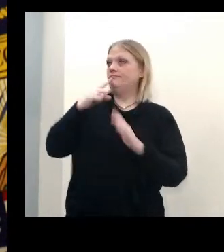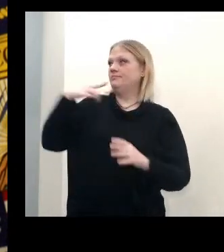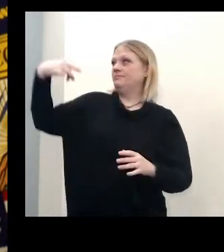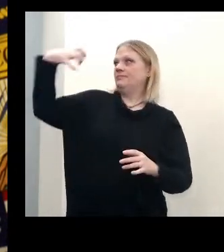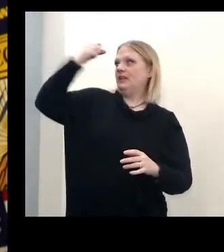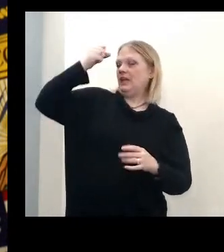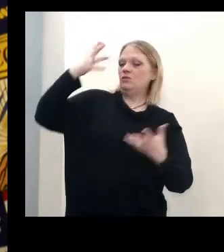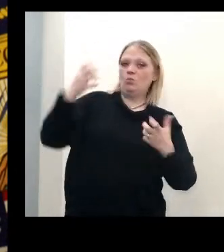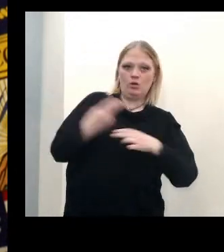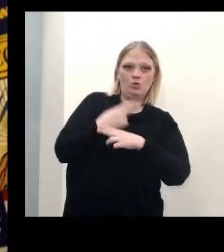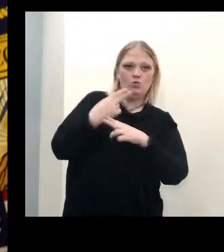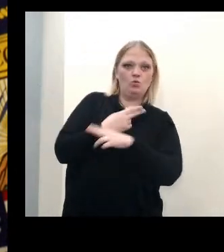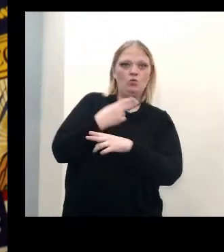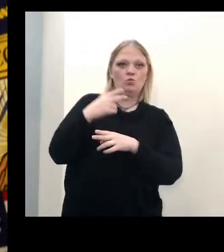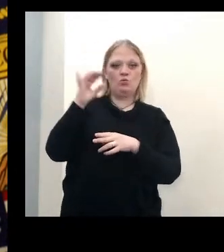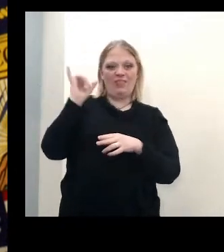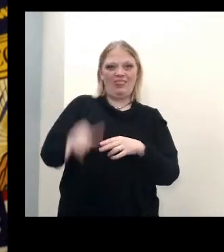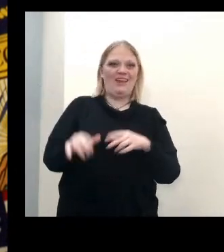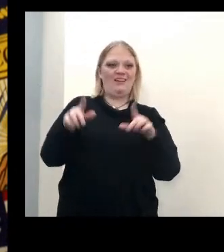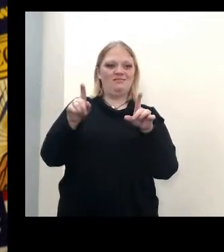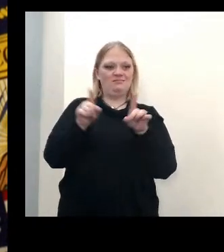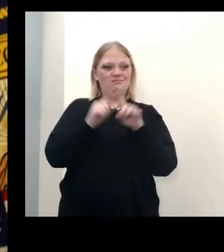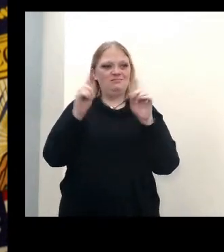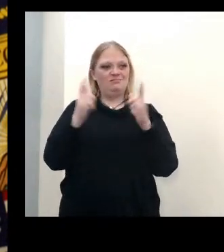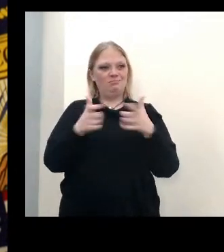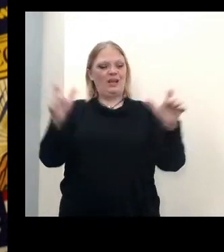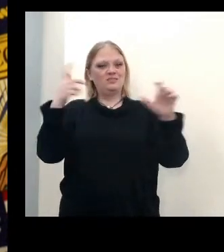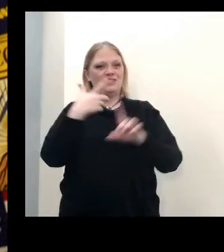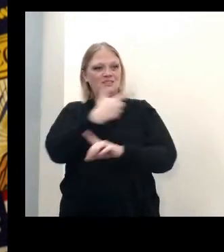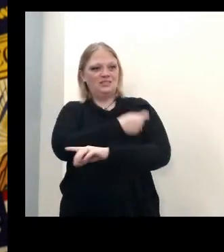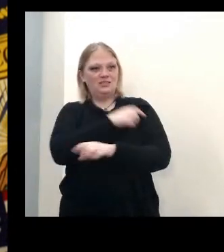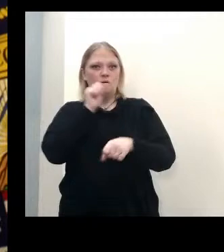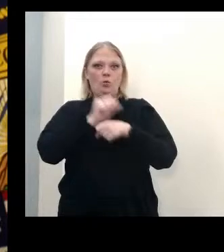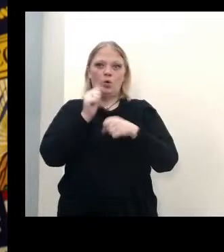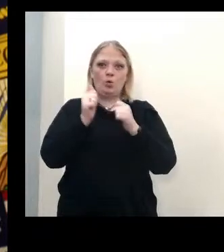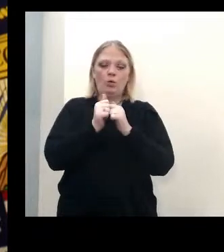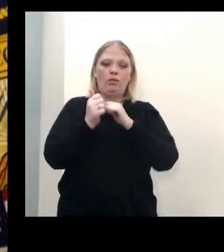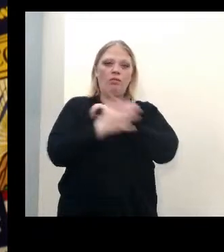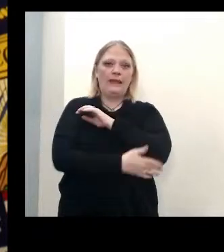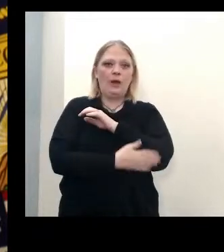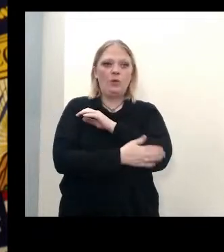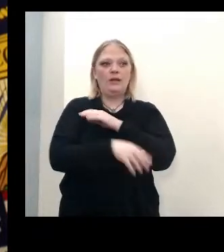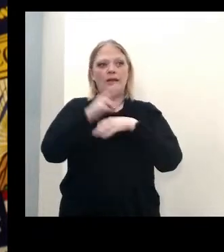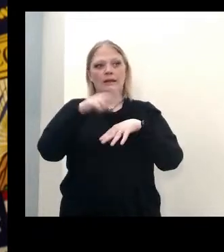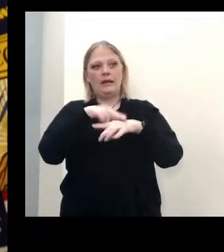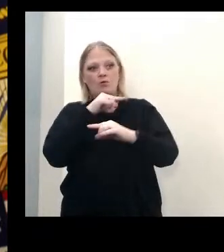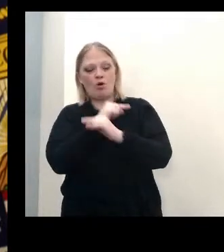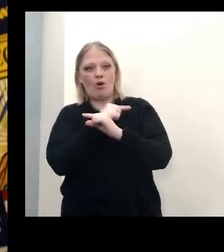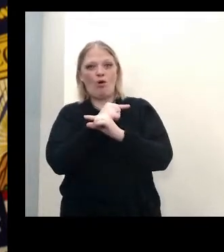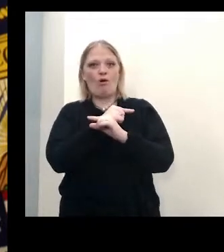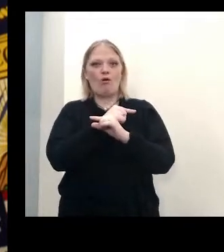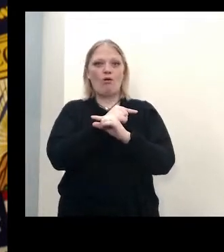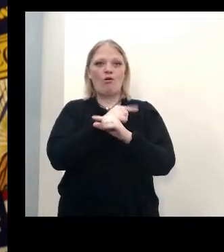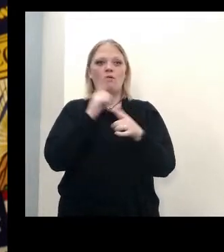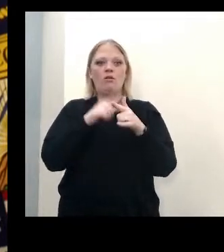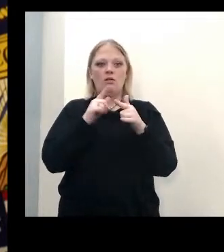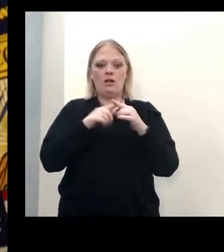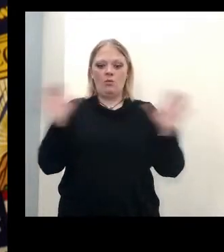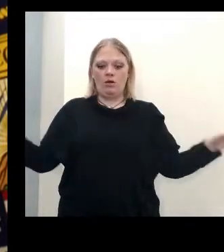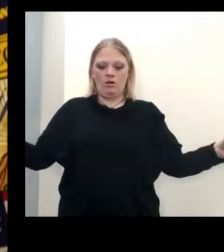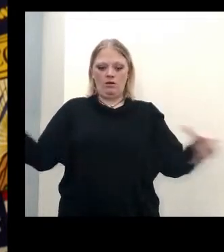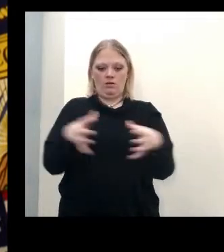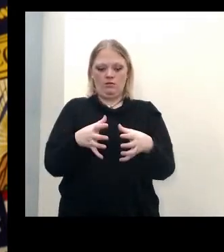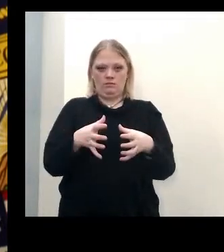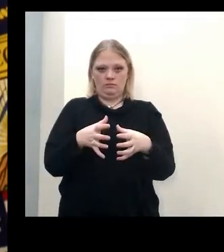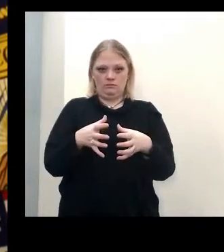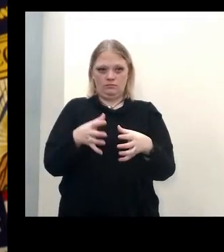convention center as a mass vaccination site, working with the county and the National Guard, is we would all come together and figure out, okay,